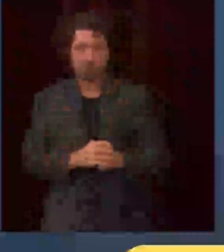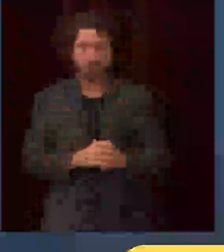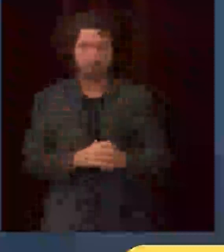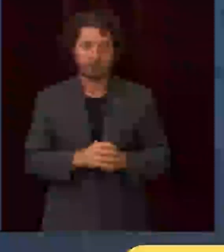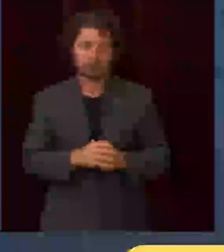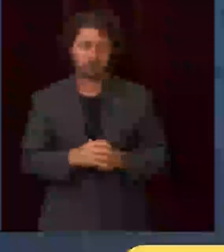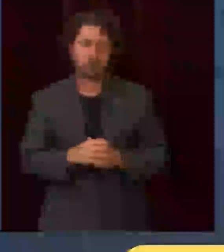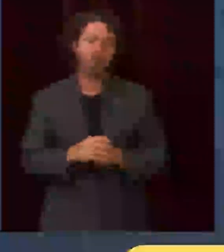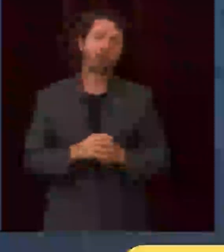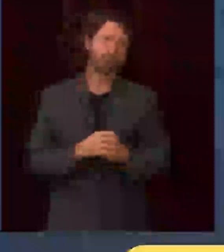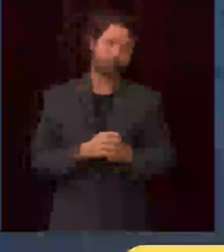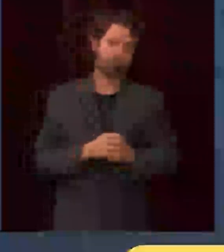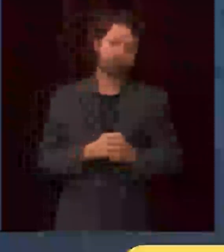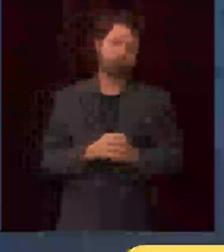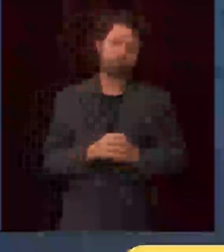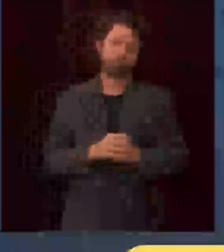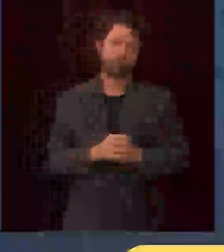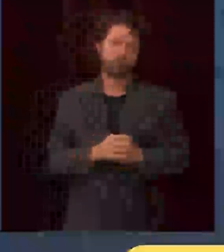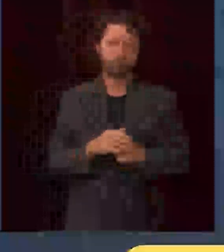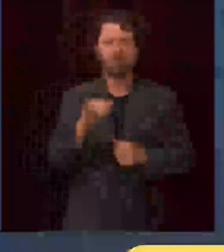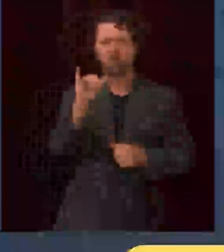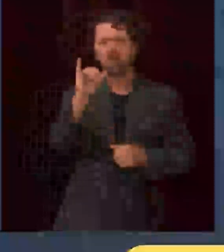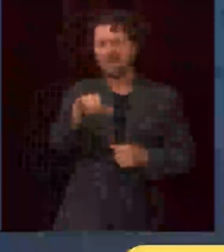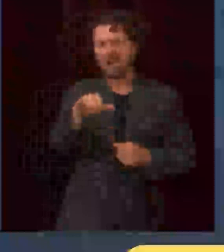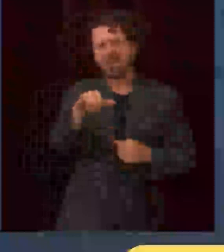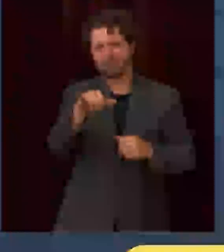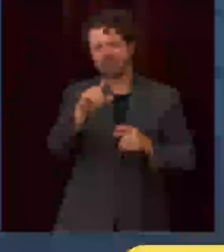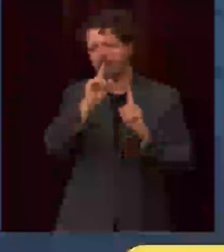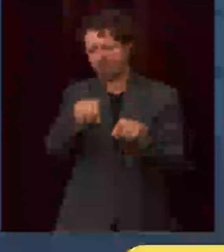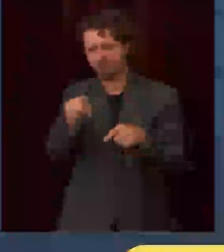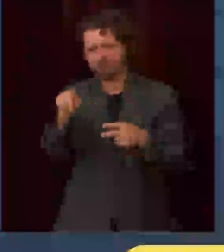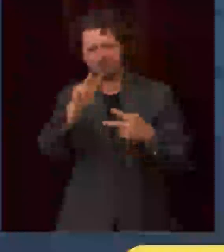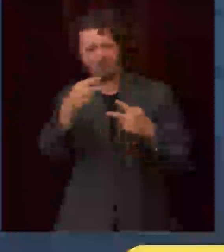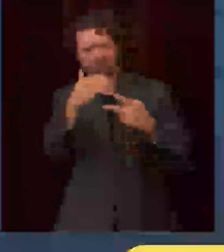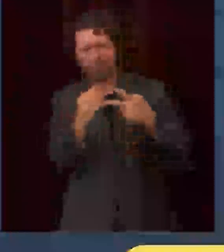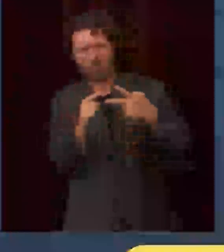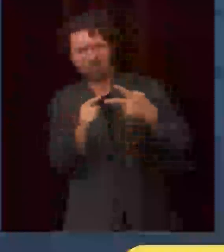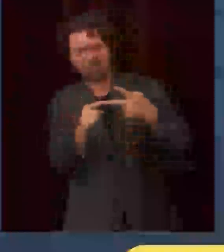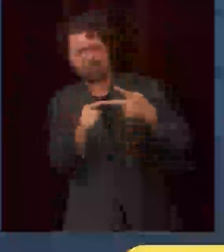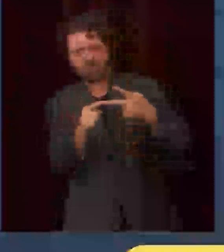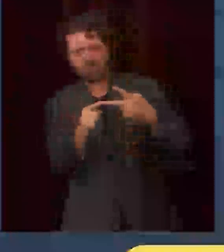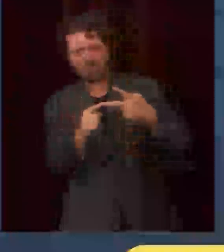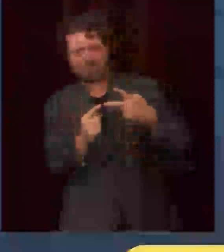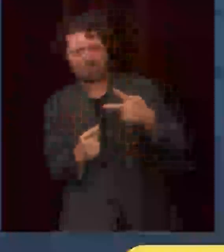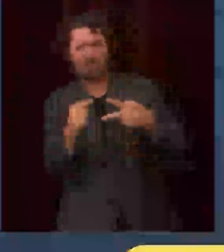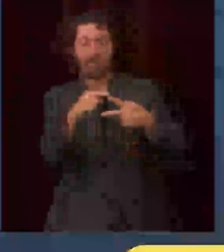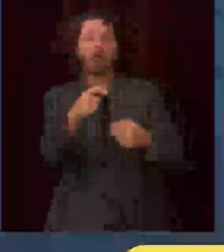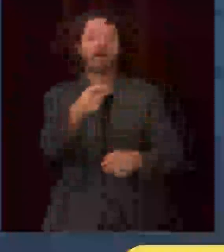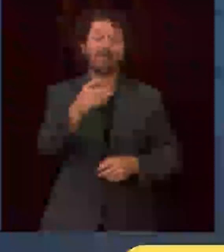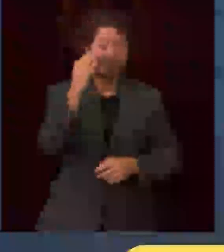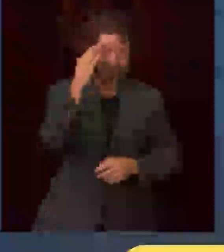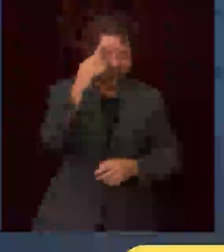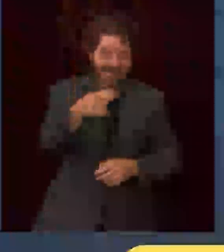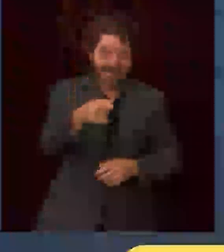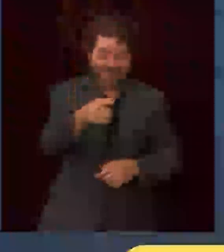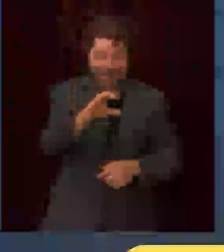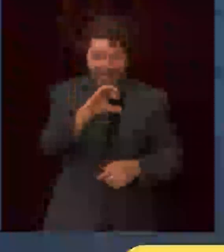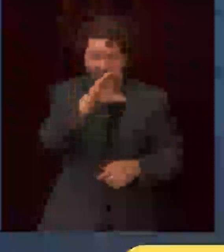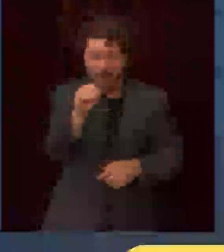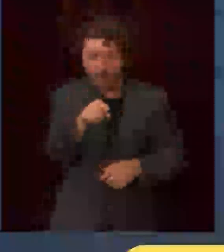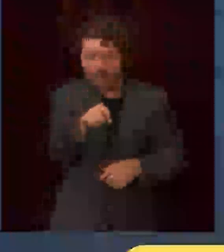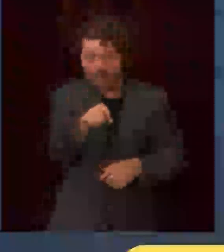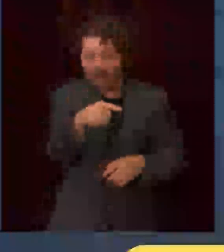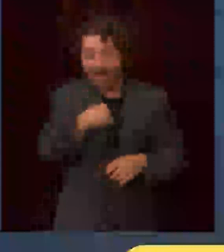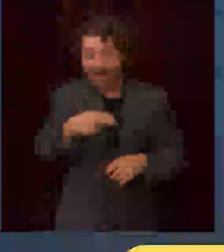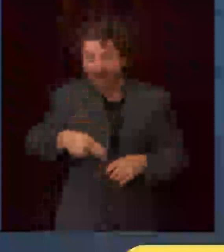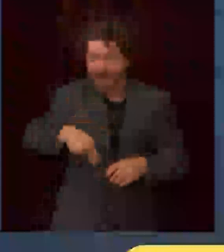to the second part of your question. Those counties with really high rates, we're going to have to be extremely cautious about how we move